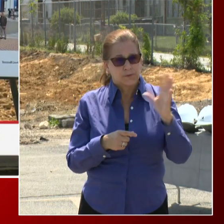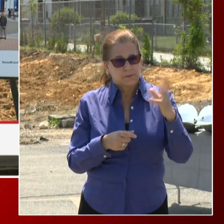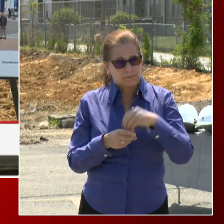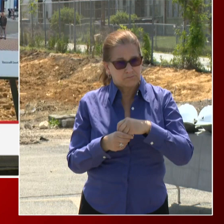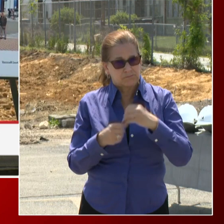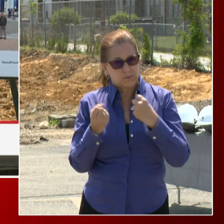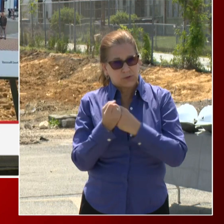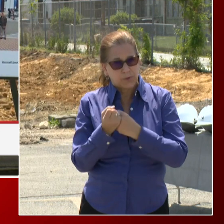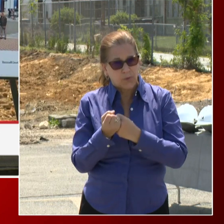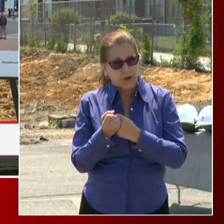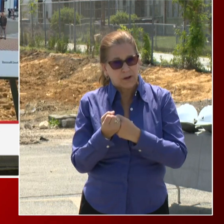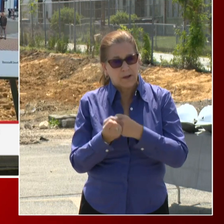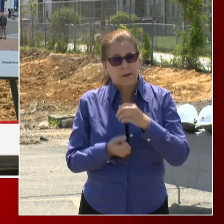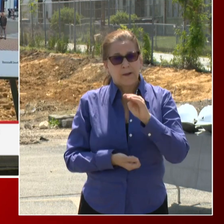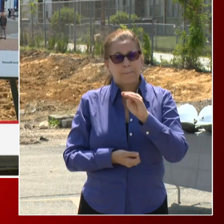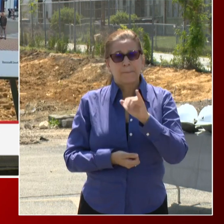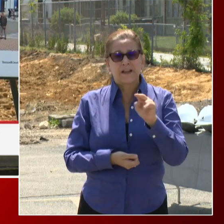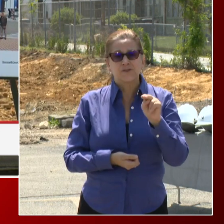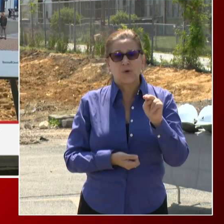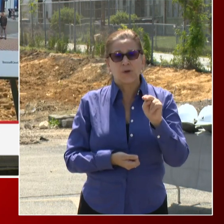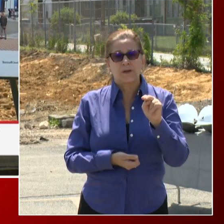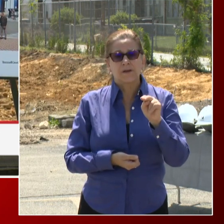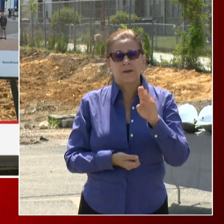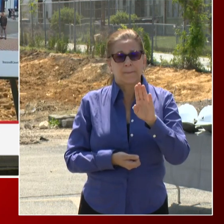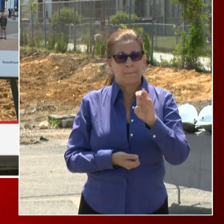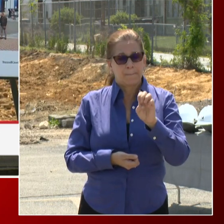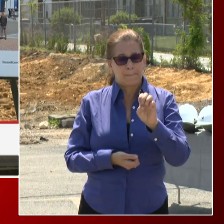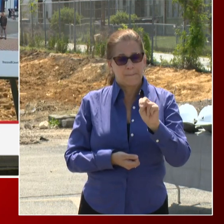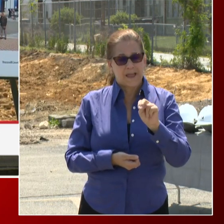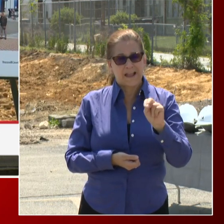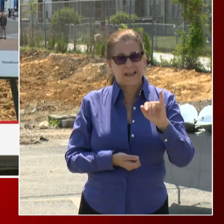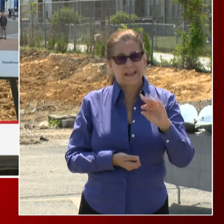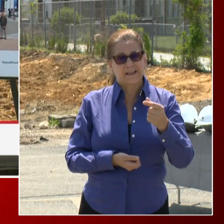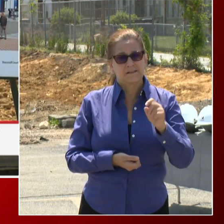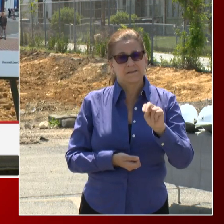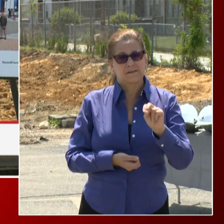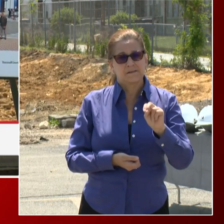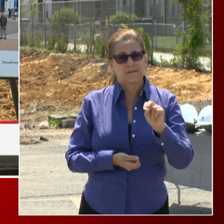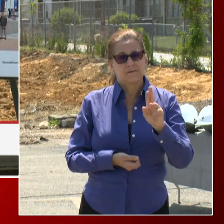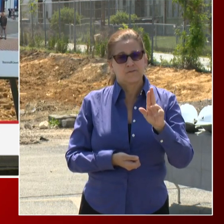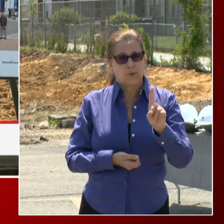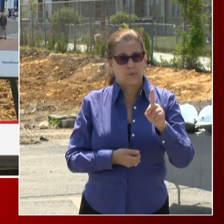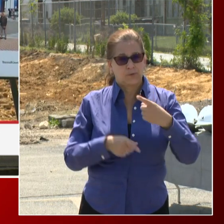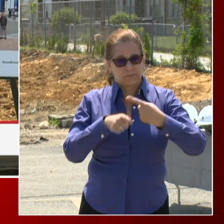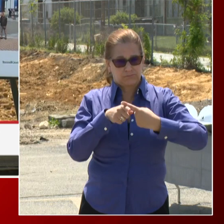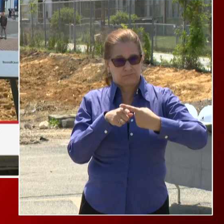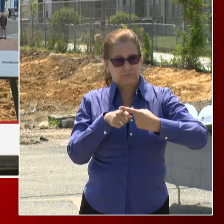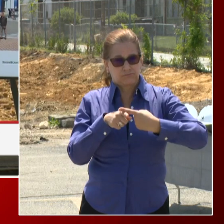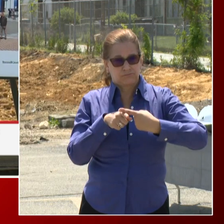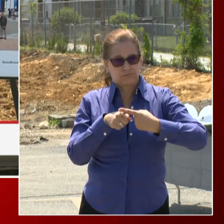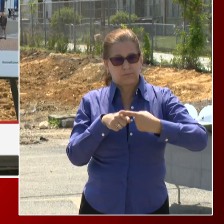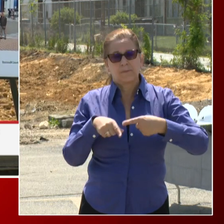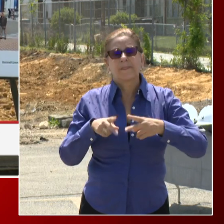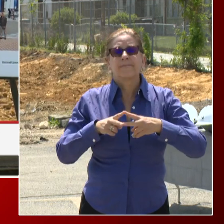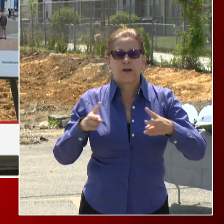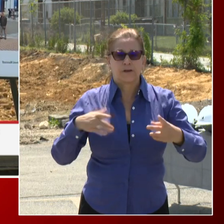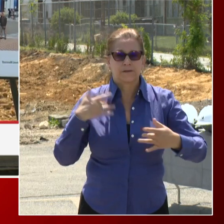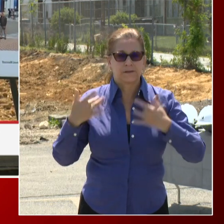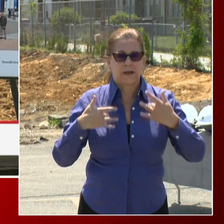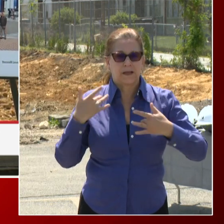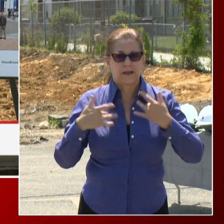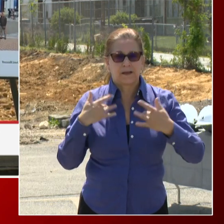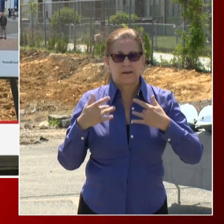Minnesota-Benning corridor is as vibrant as any other in the district. This development will provide an asset that enhances